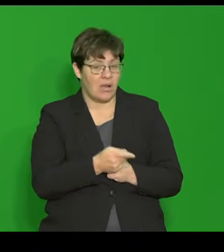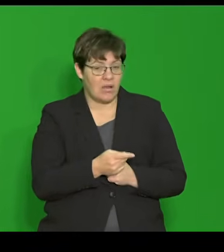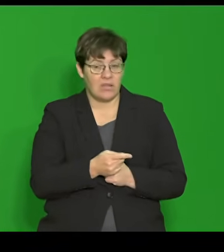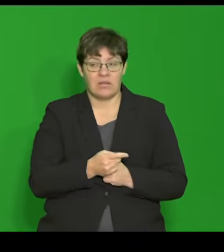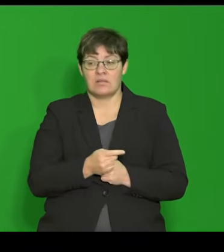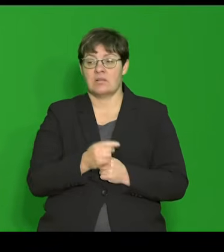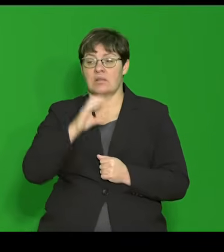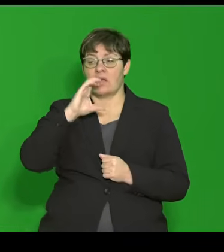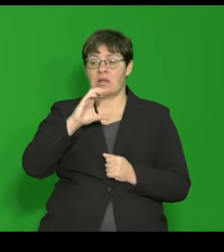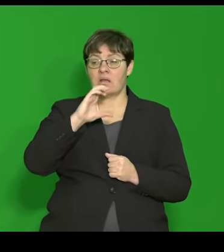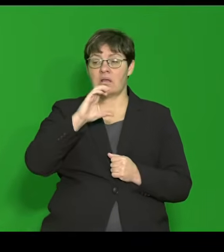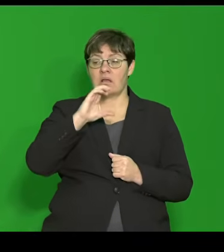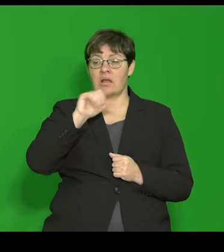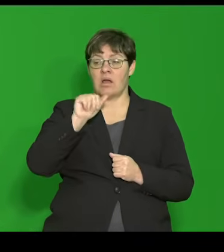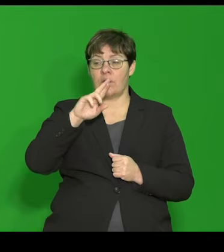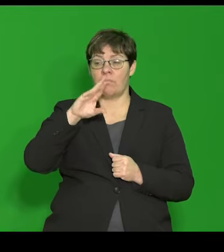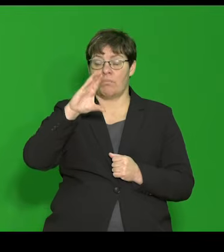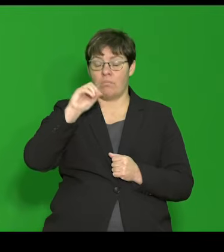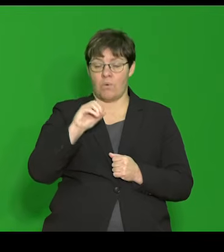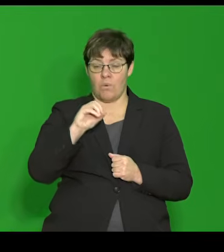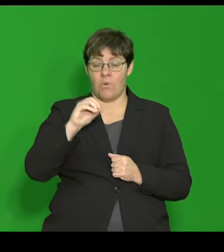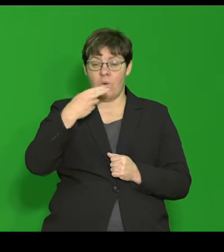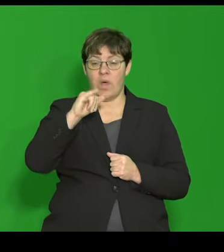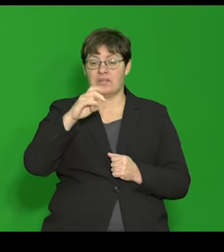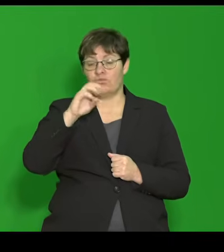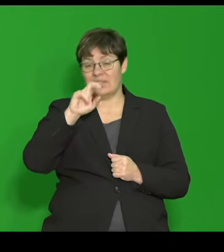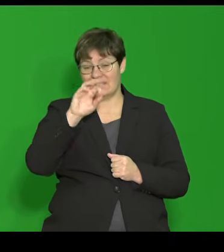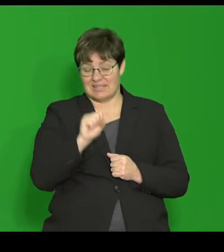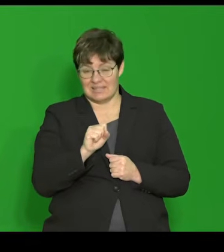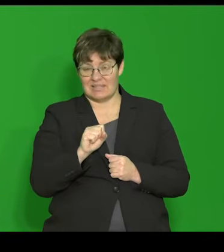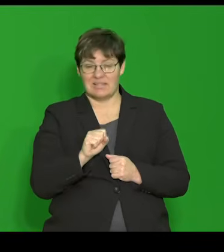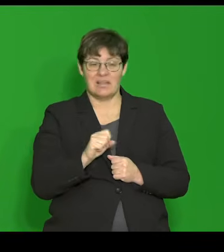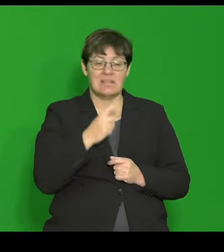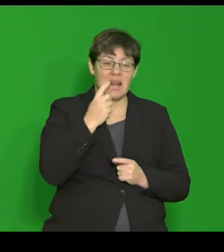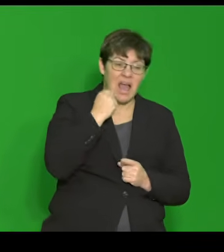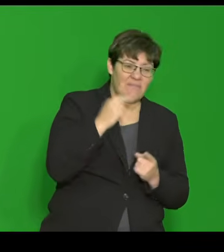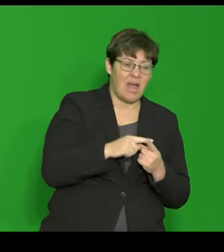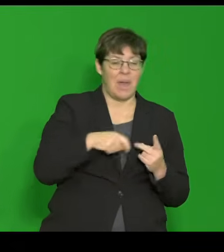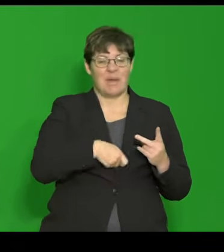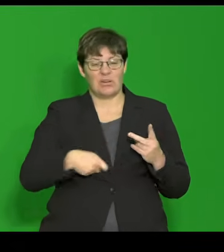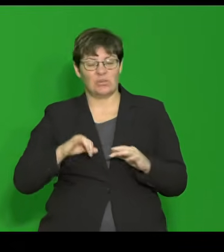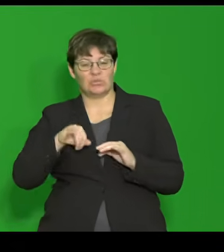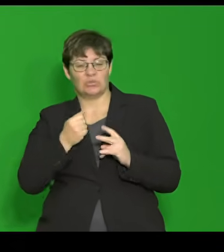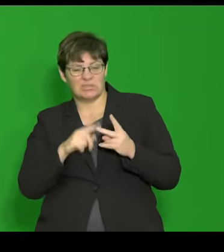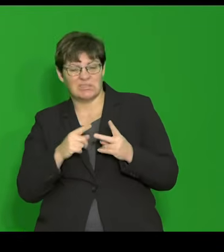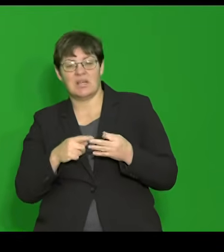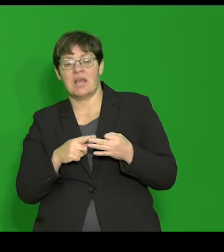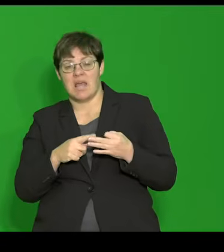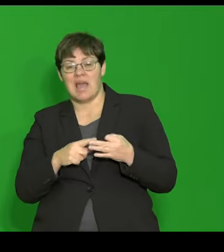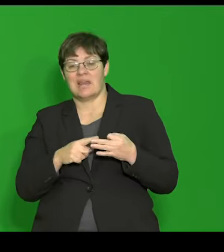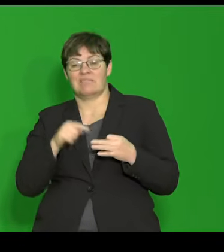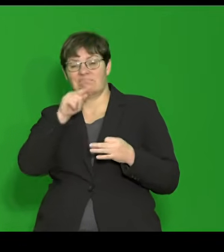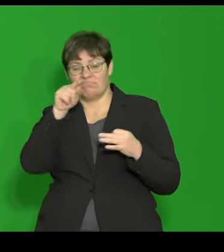be carbohydrates. So all of these saliva, pancreatic juices, and your intestinal juices contain